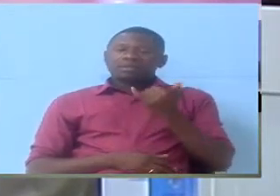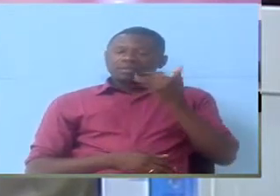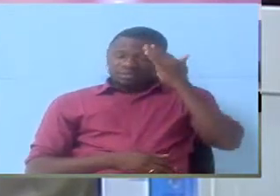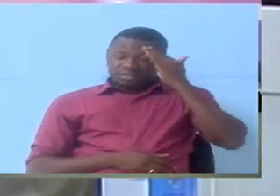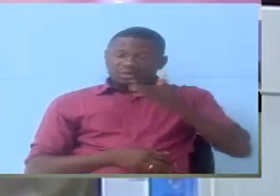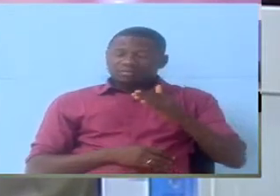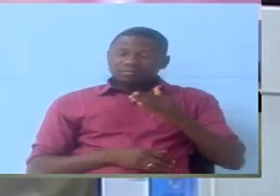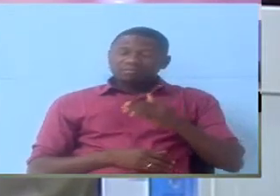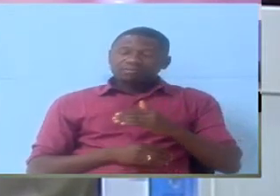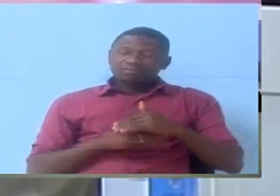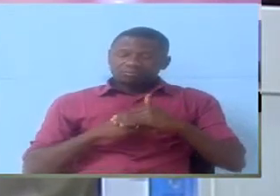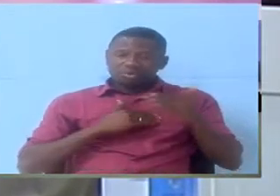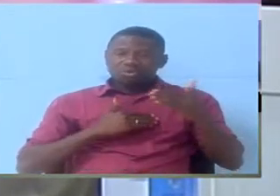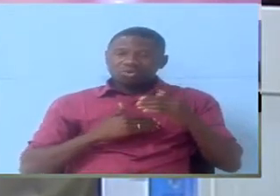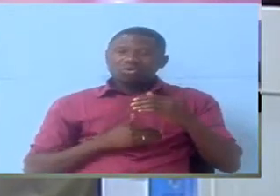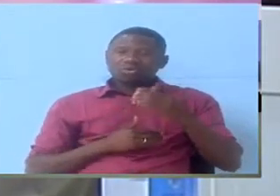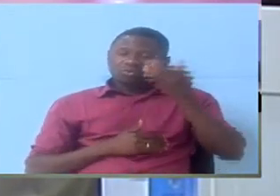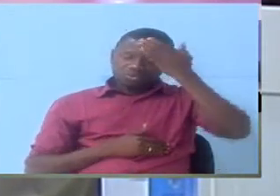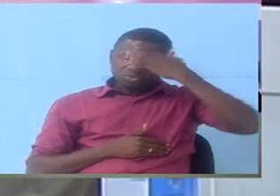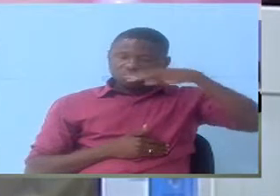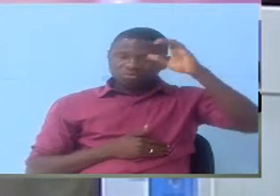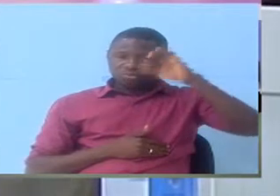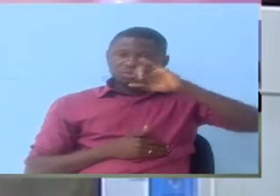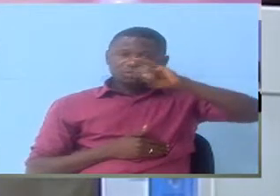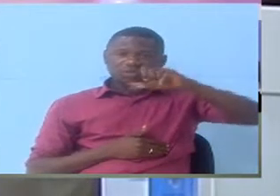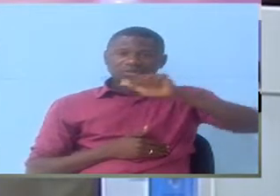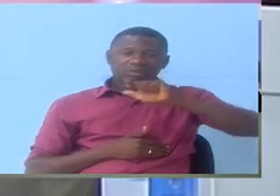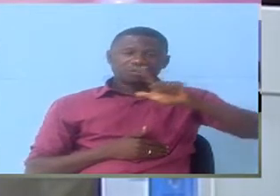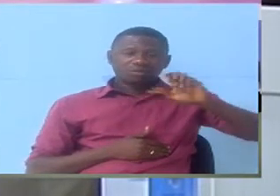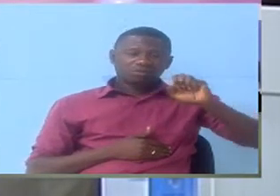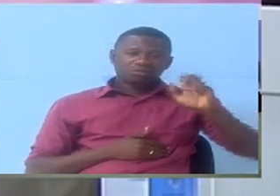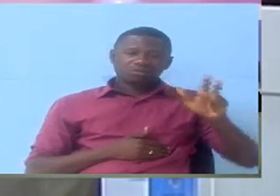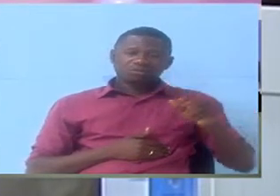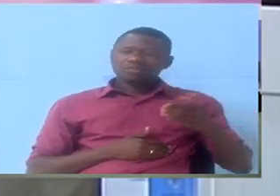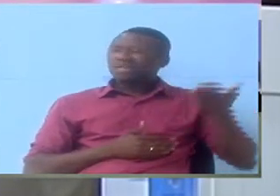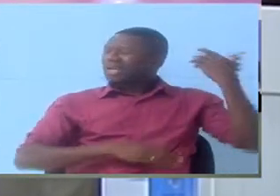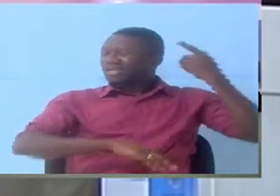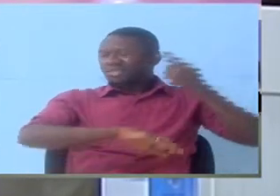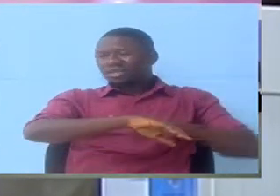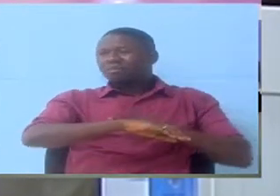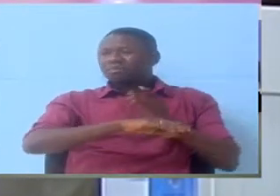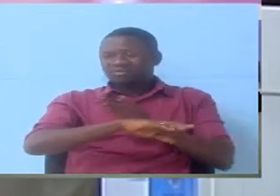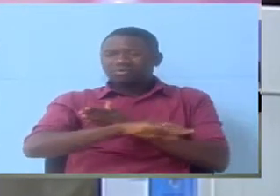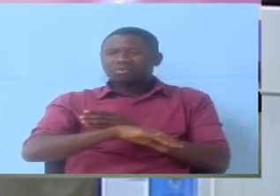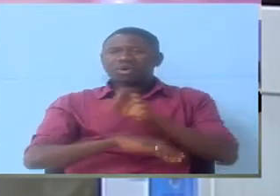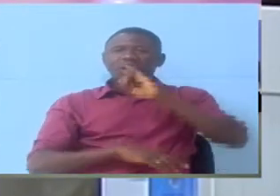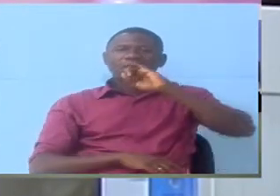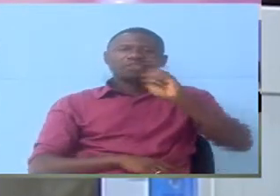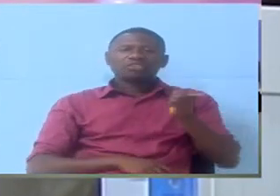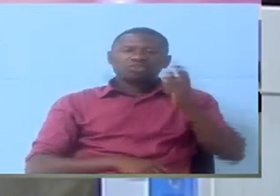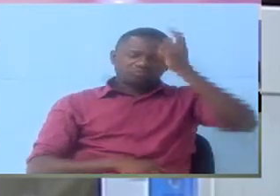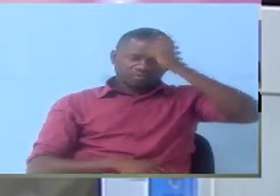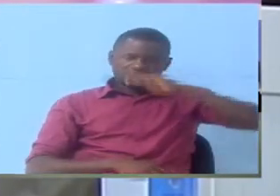Jallow. During those times, the IGP was Usman Sonko.